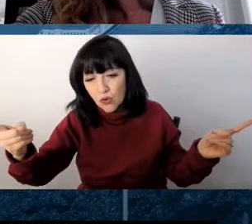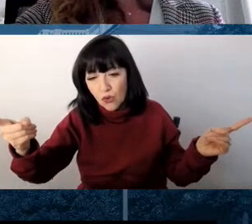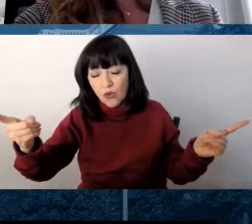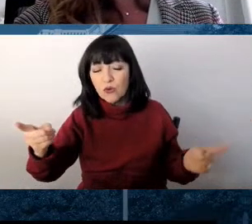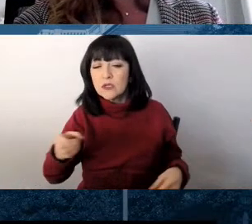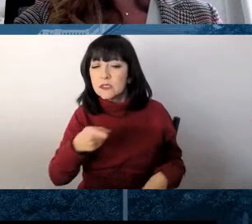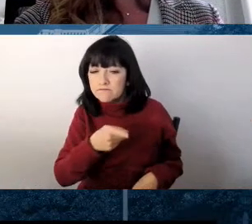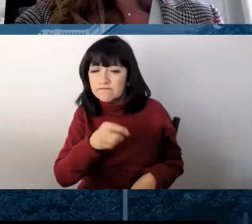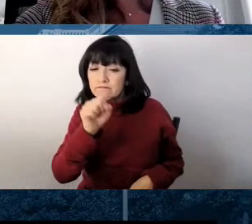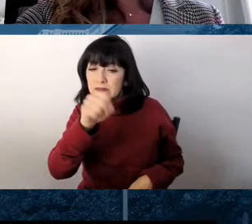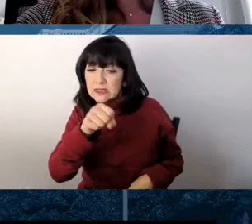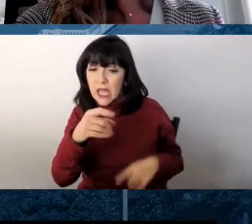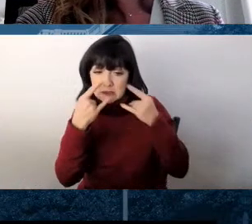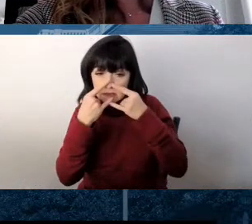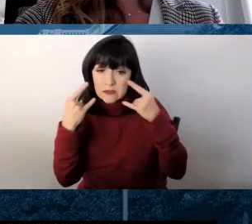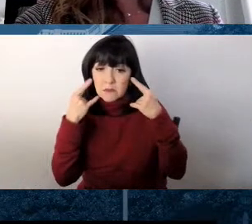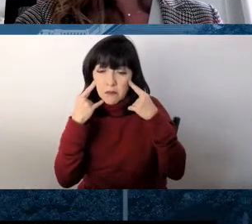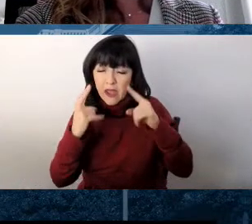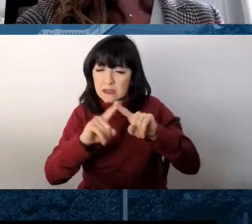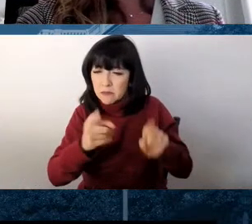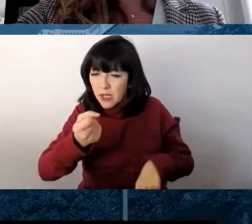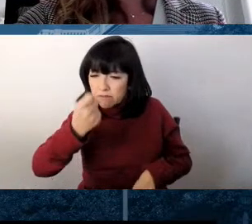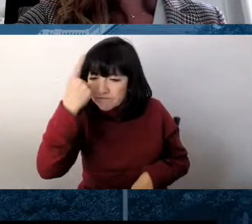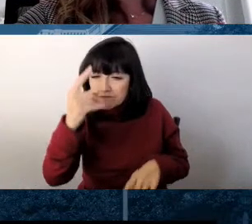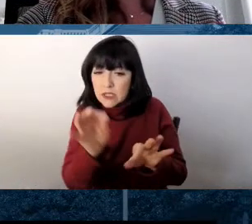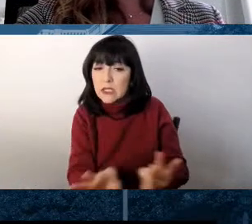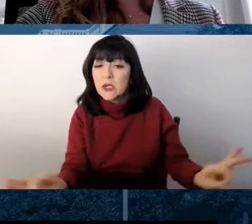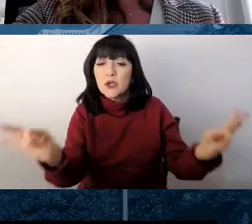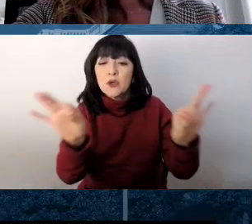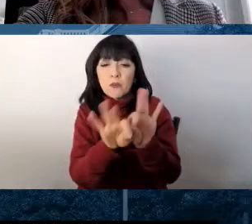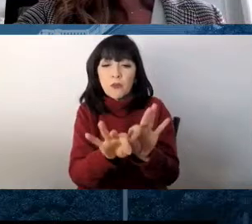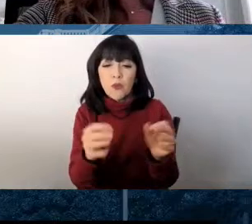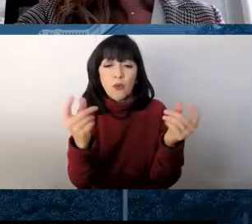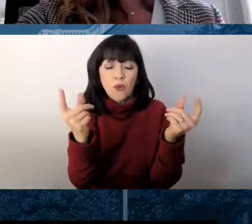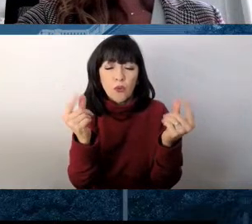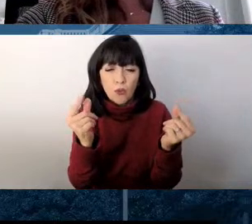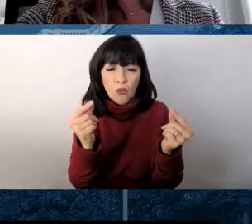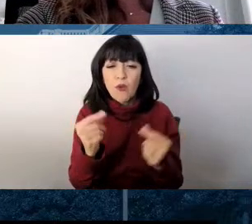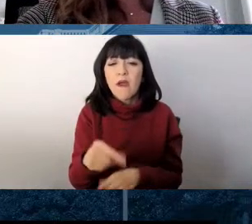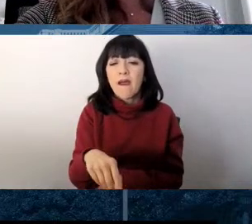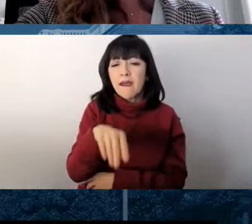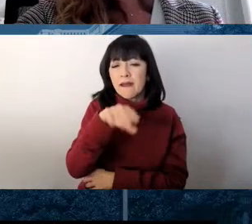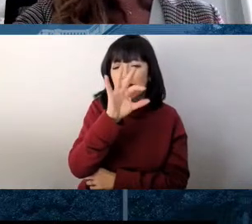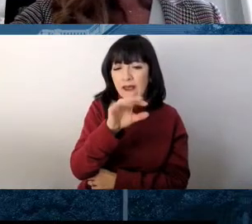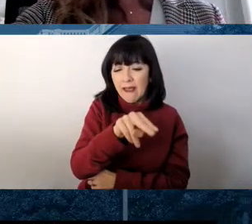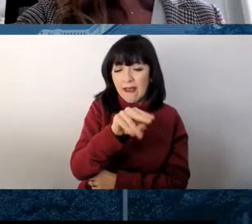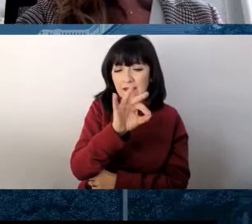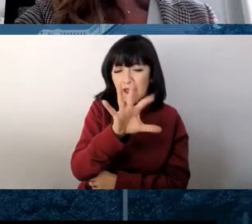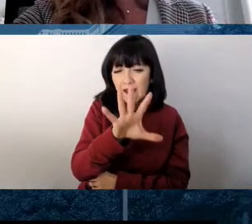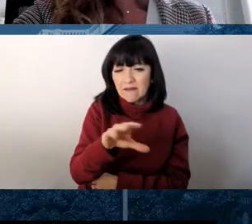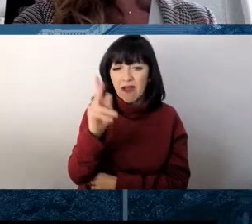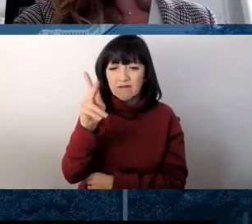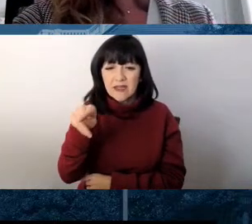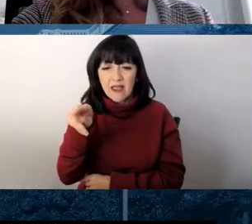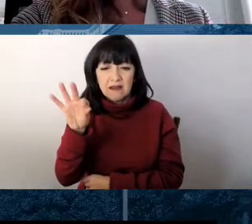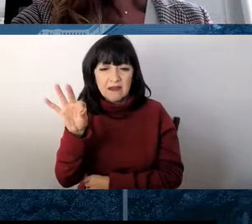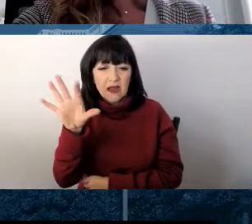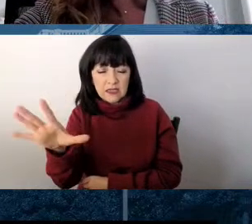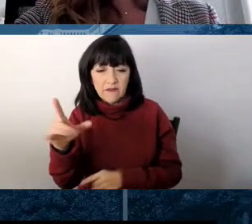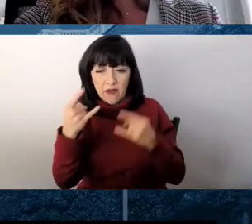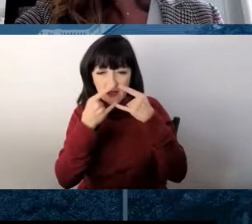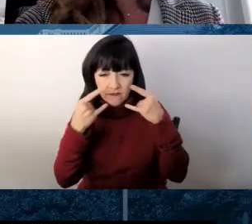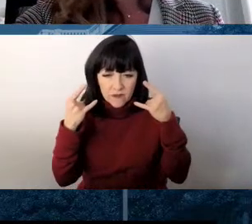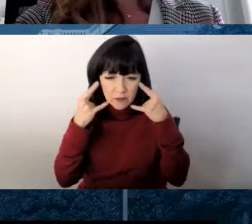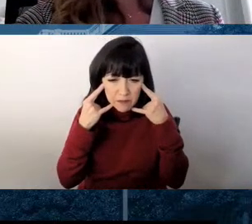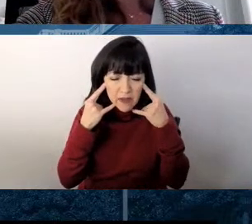and comfort, and to include the use of N95 respirators or KN95 masks. And really, this is consistent with